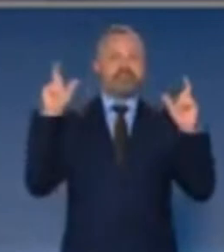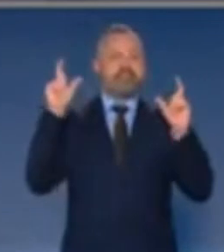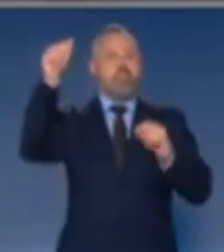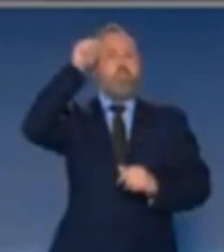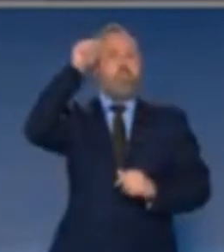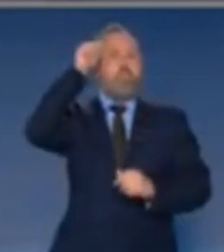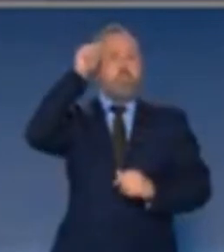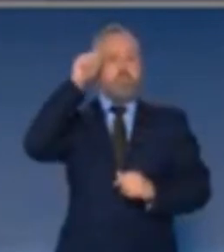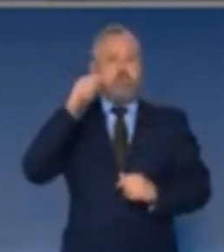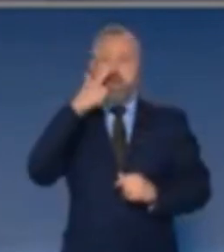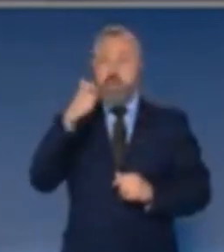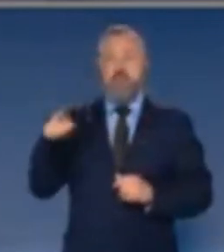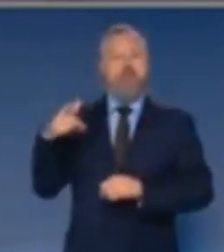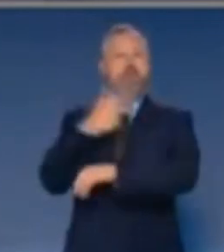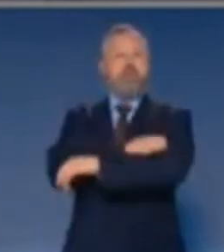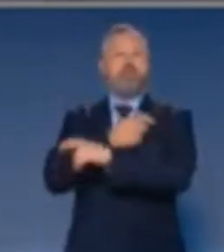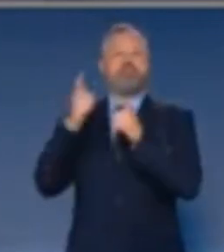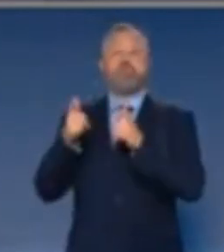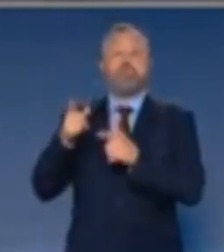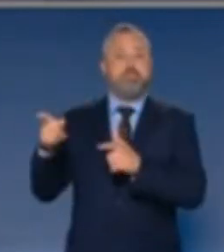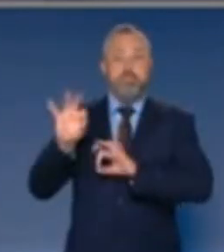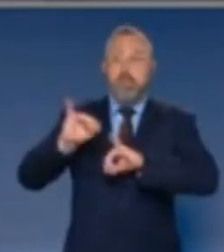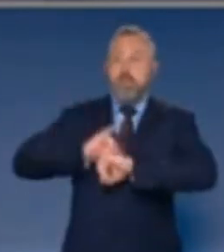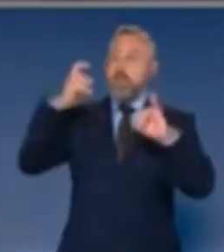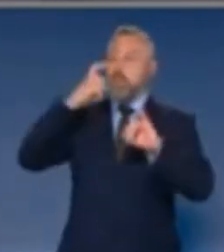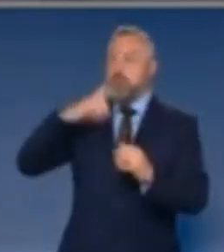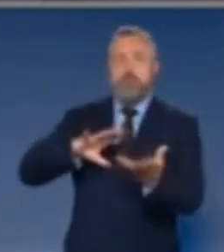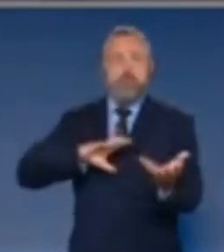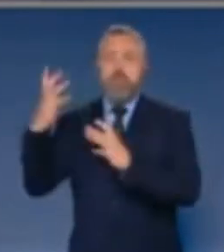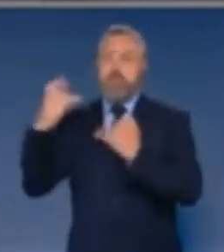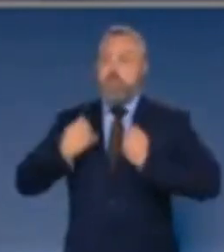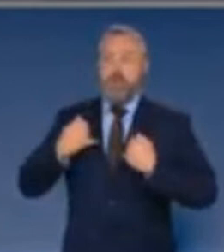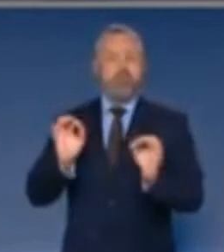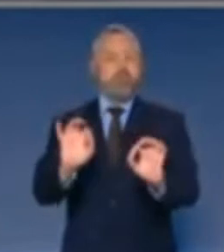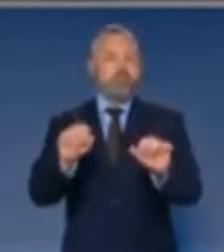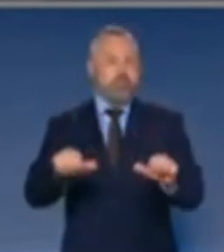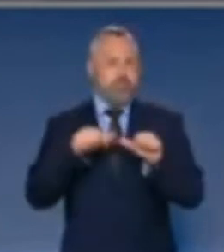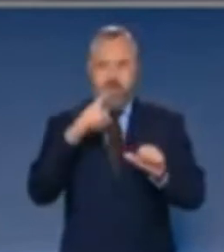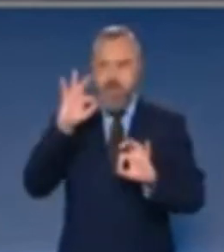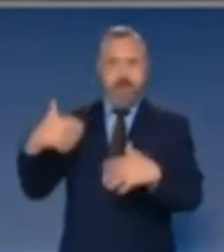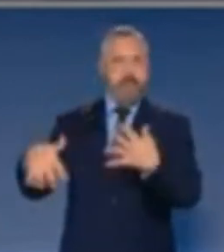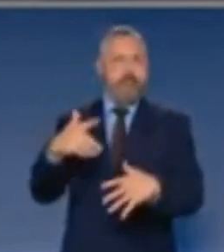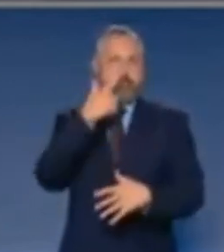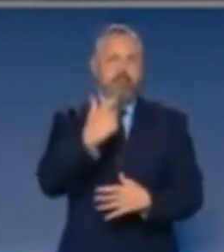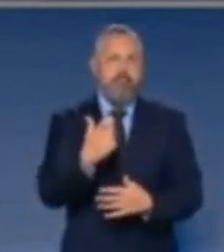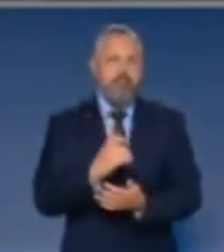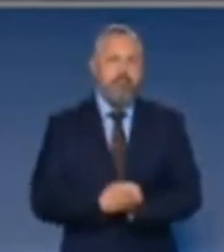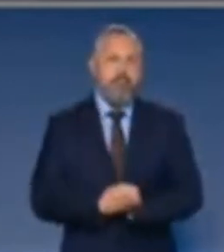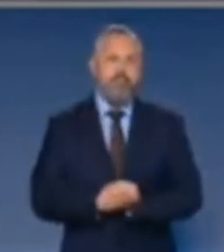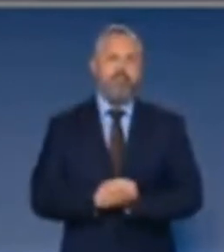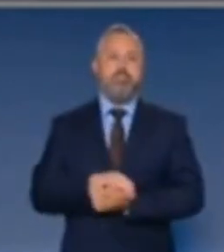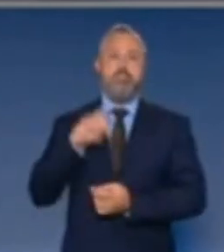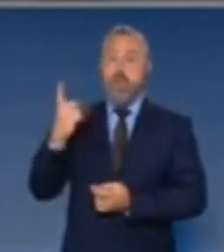Nobody was injured, but a clear error, an unacceptable error, was made. But this